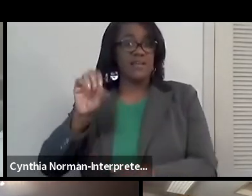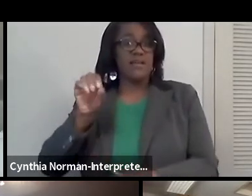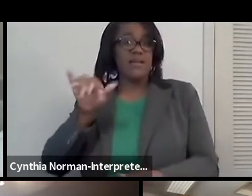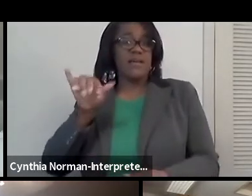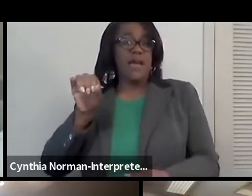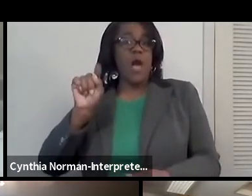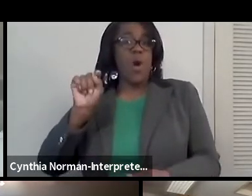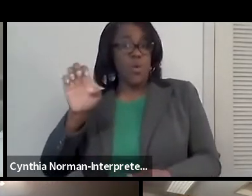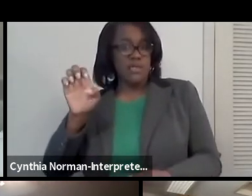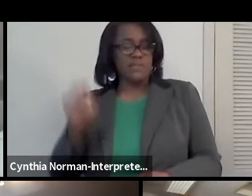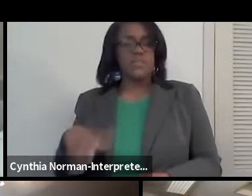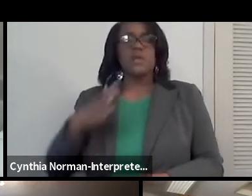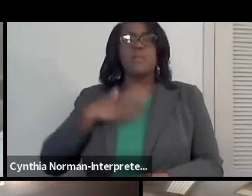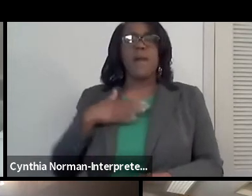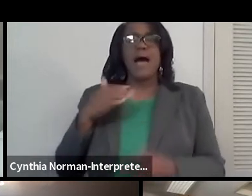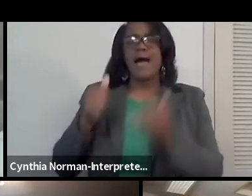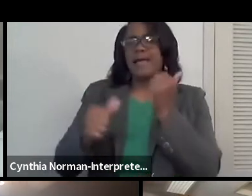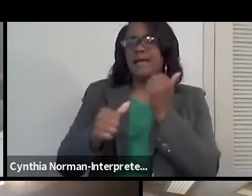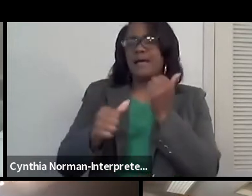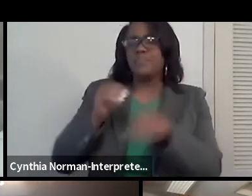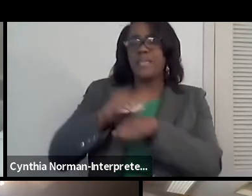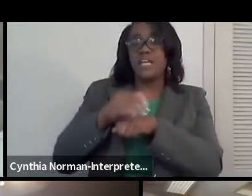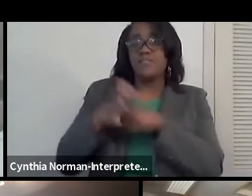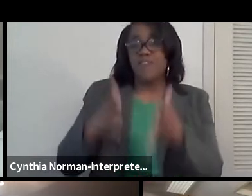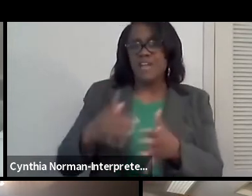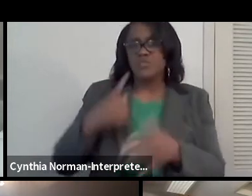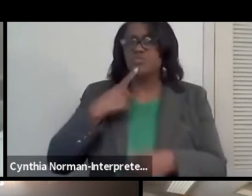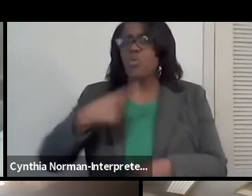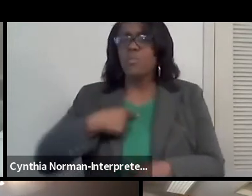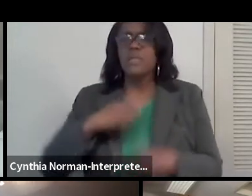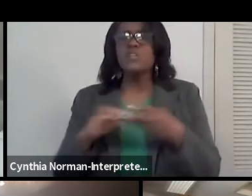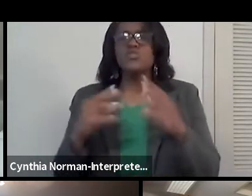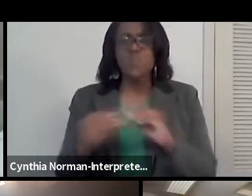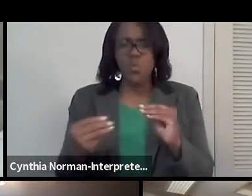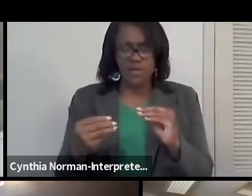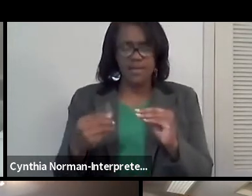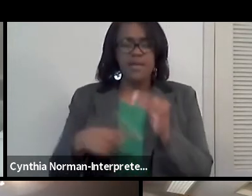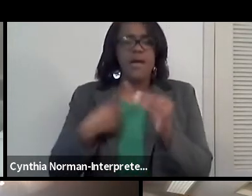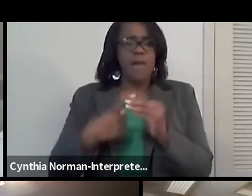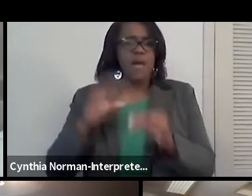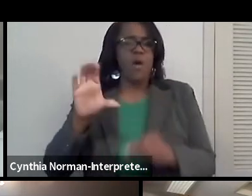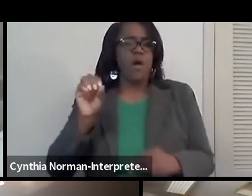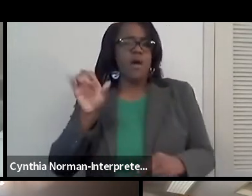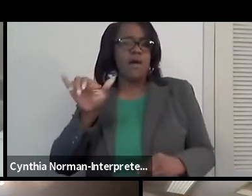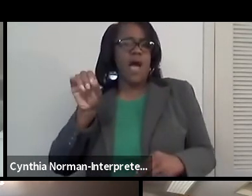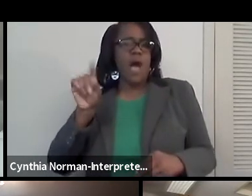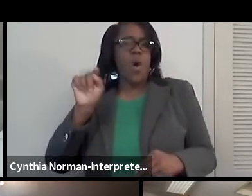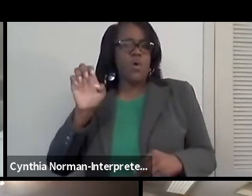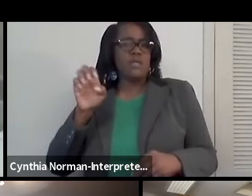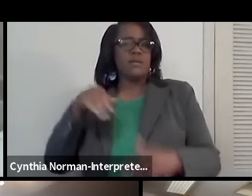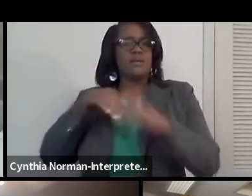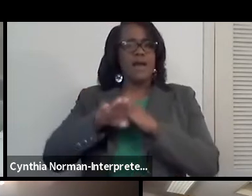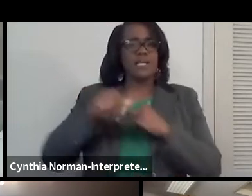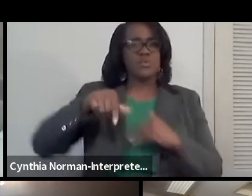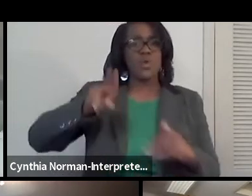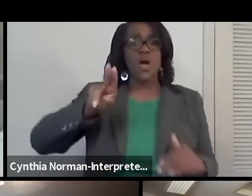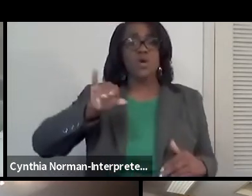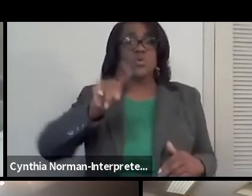the time was potential advisor had told me this story about a coyote that got into a Quiznos in downtown